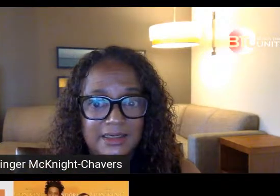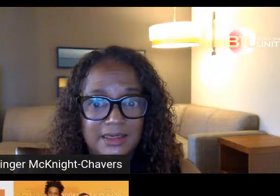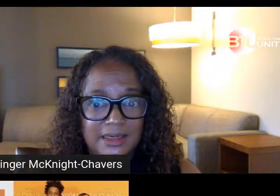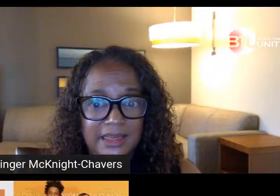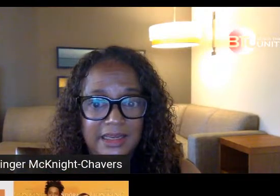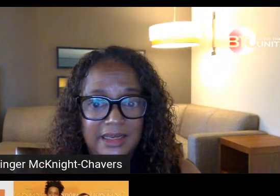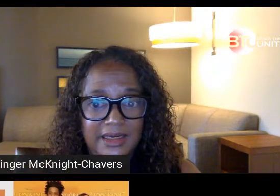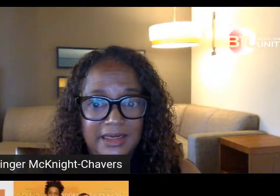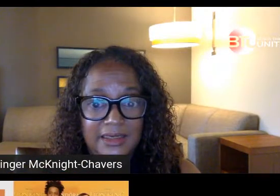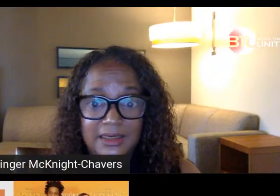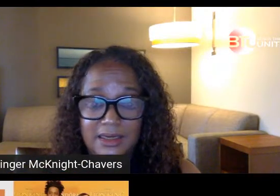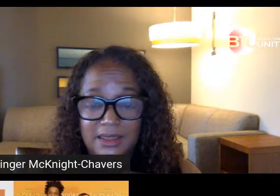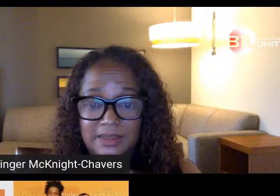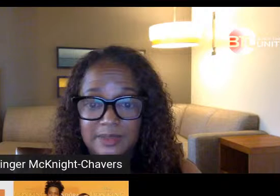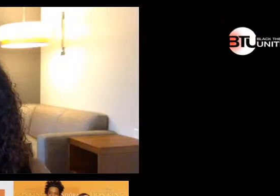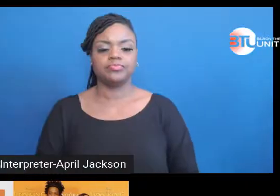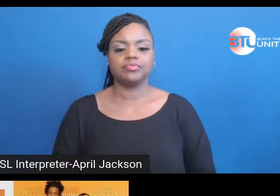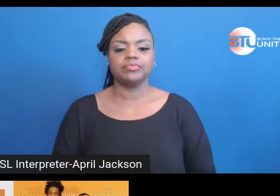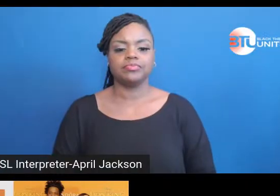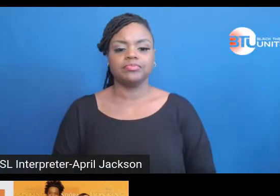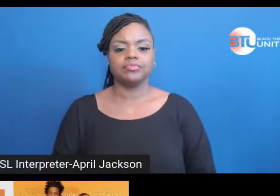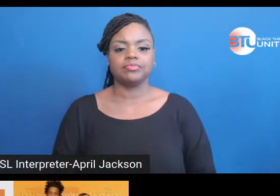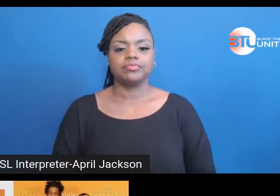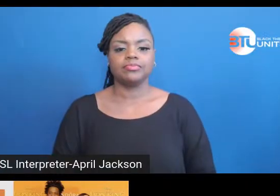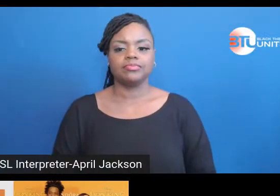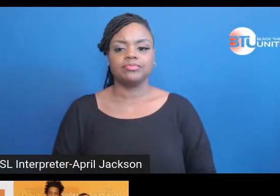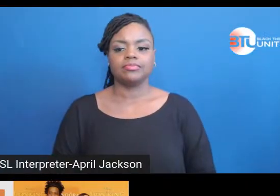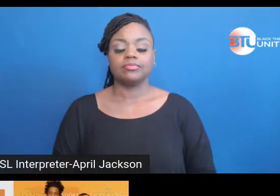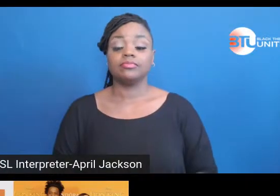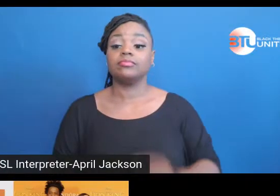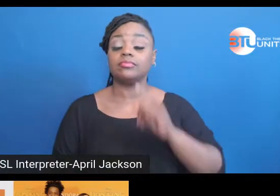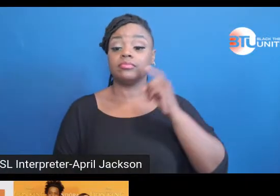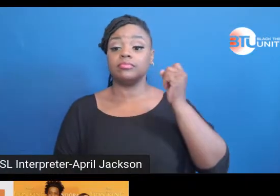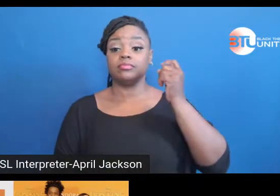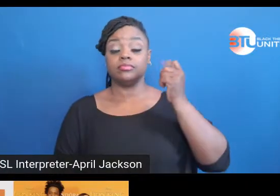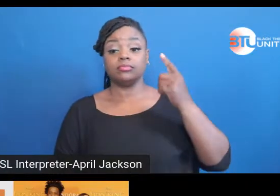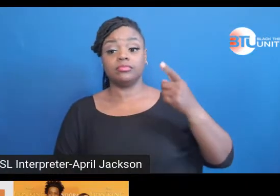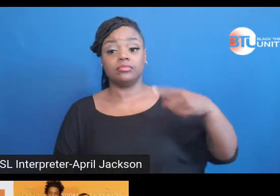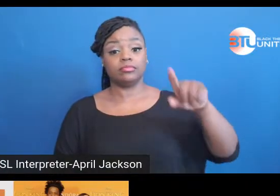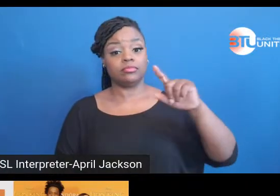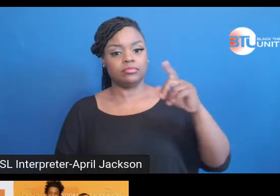Like a limited partnership or a sole proprietorship,